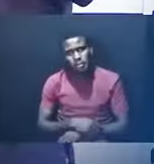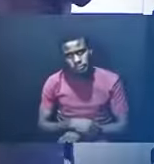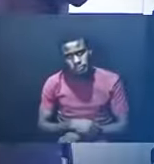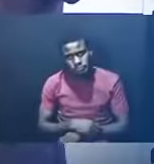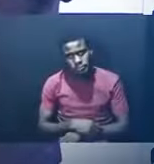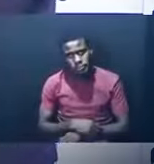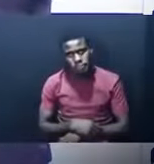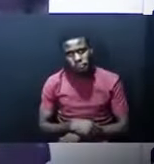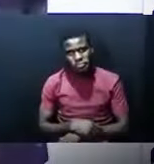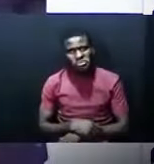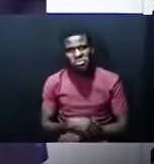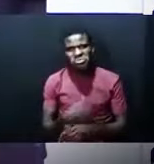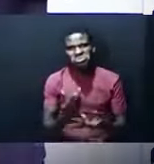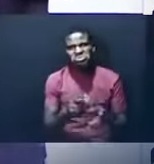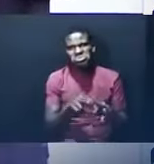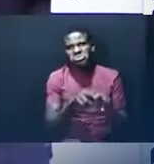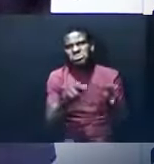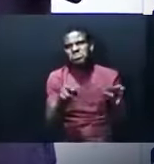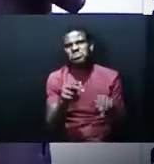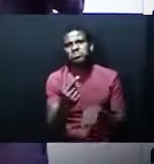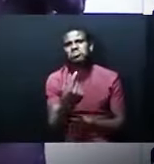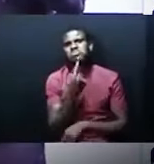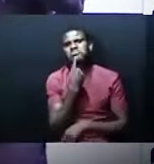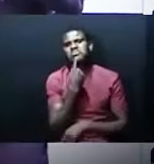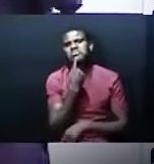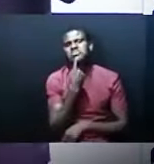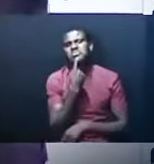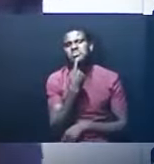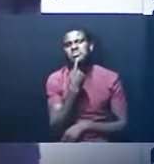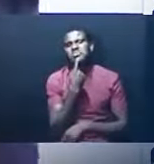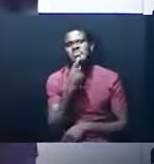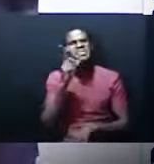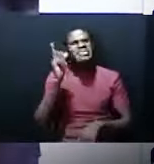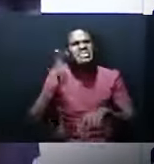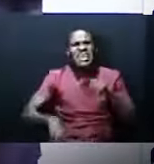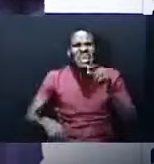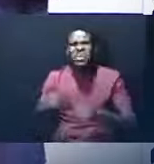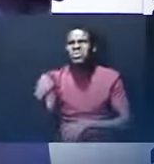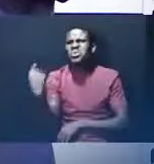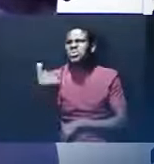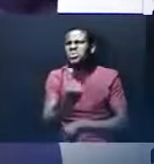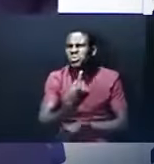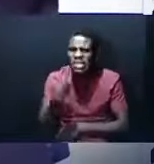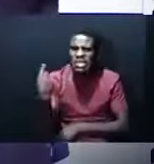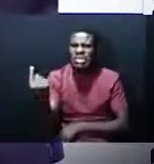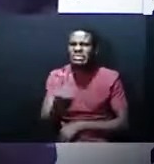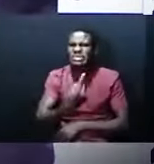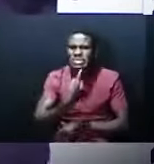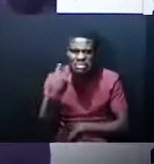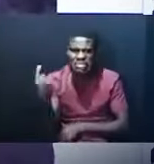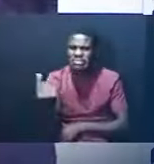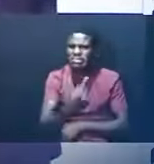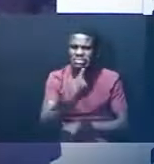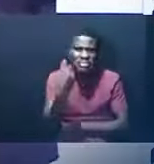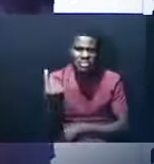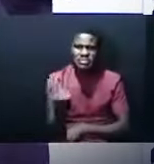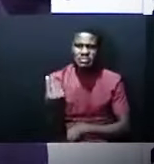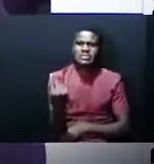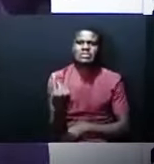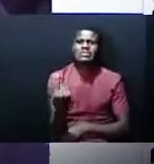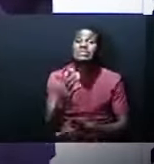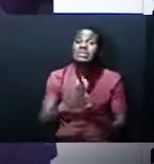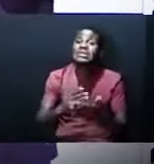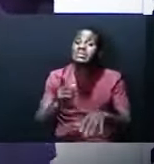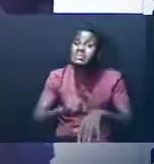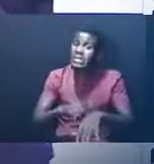just a mere disappointment. You cannot always appear on time. Sometimes